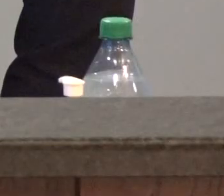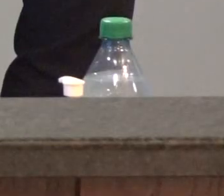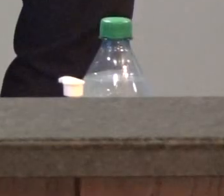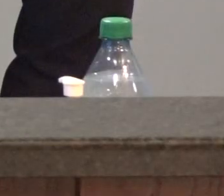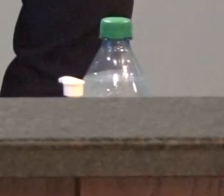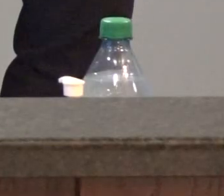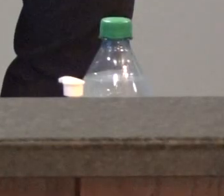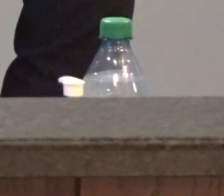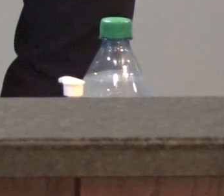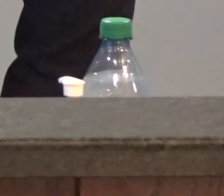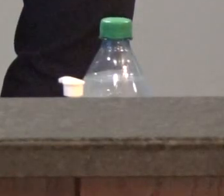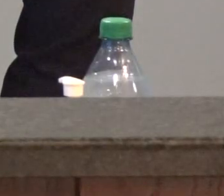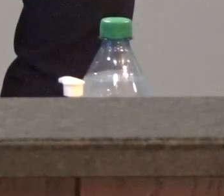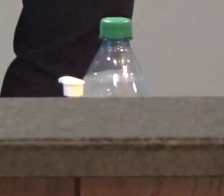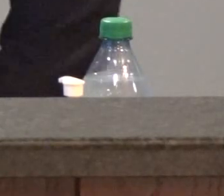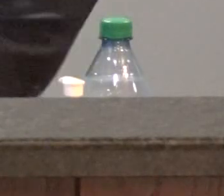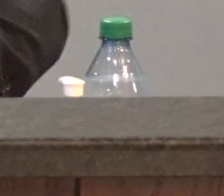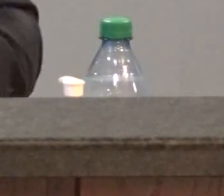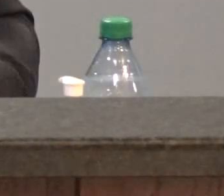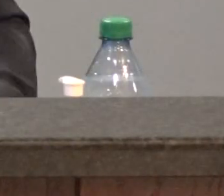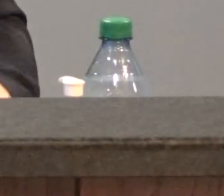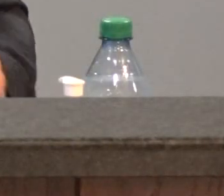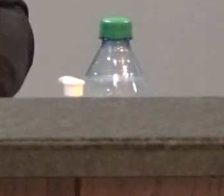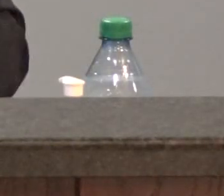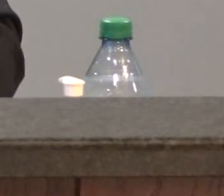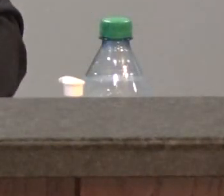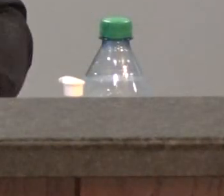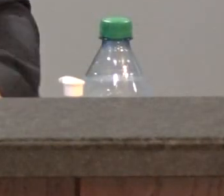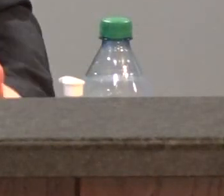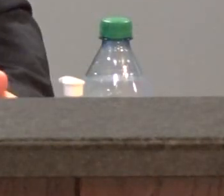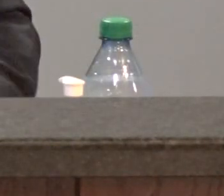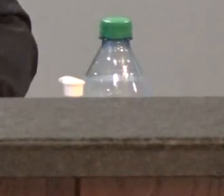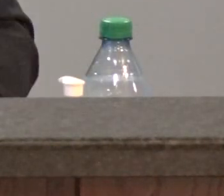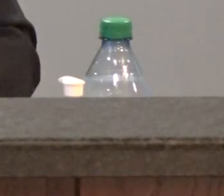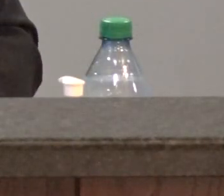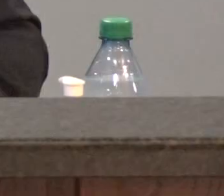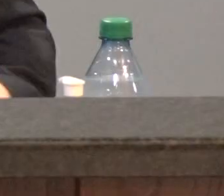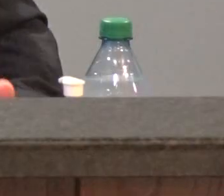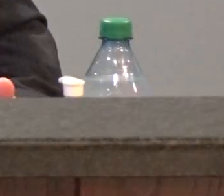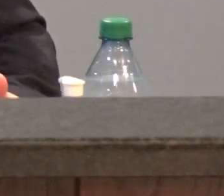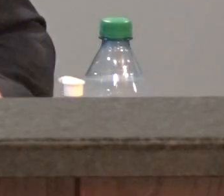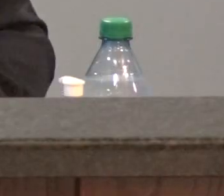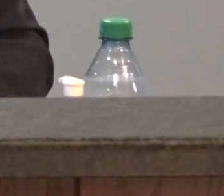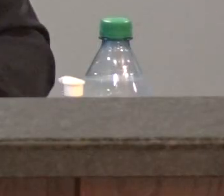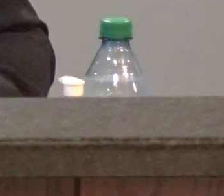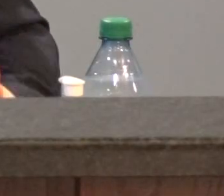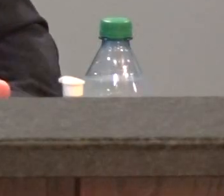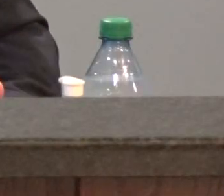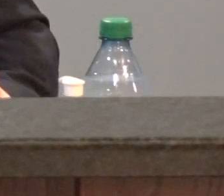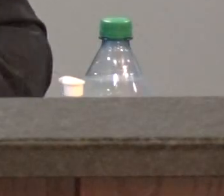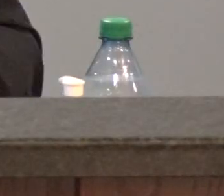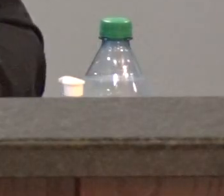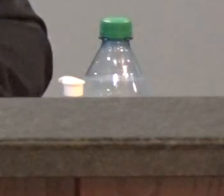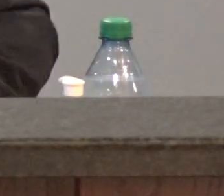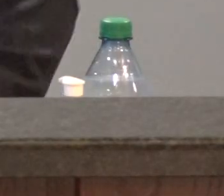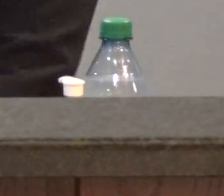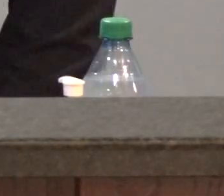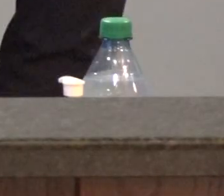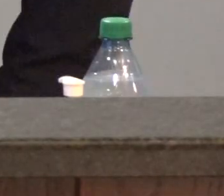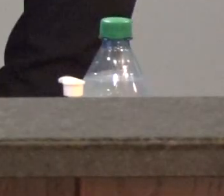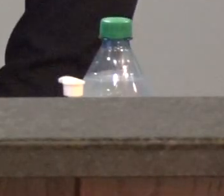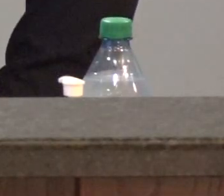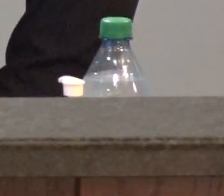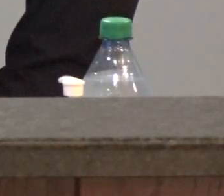may have on that. As part of that plan that was adopted, we made a commitment to the community and to you as a council